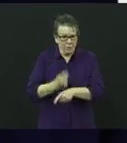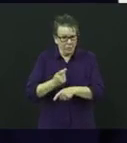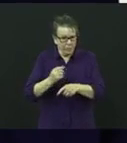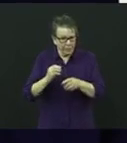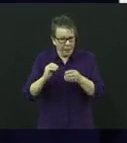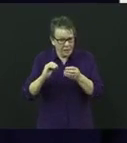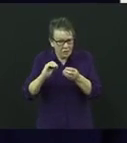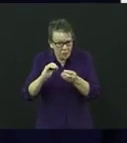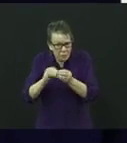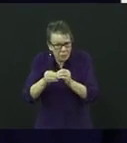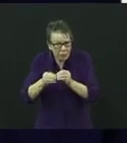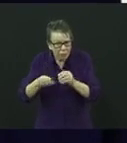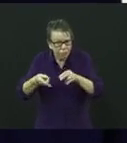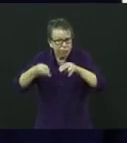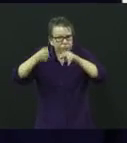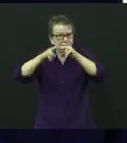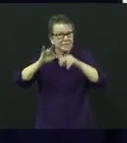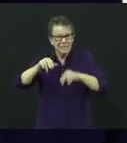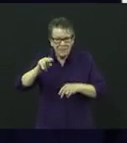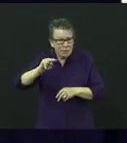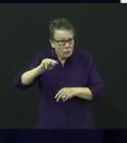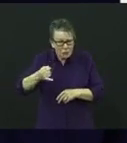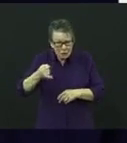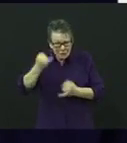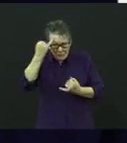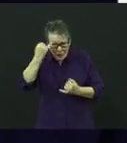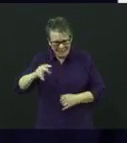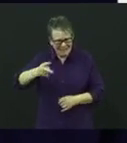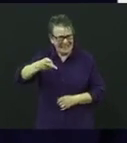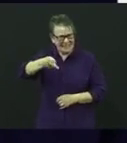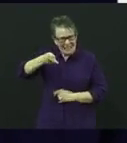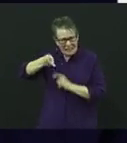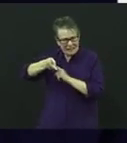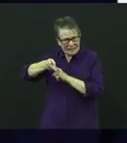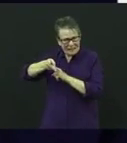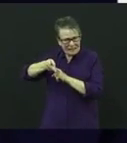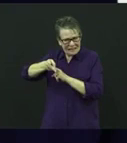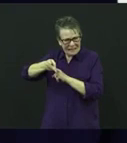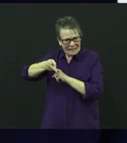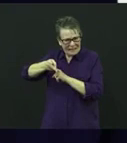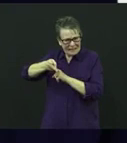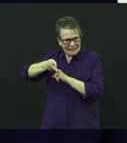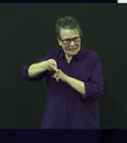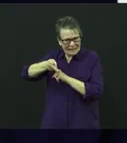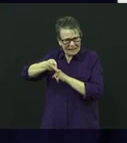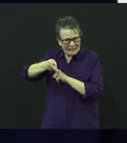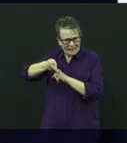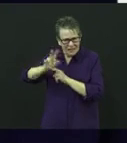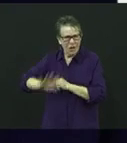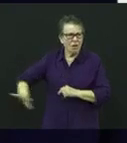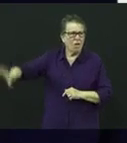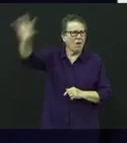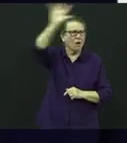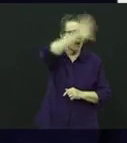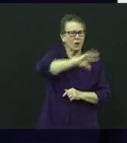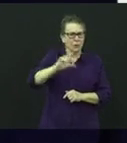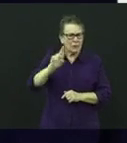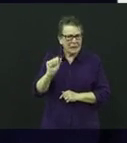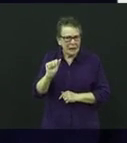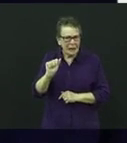the ongoing spread of COVID-19, I am once again emphasizing that social